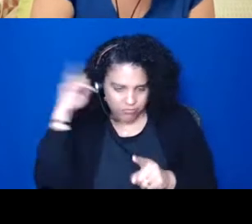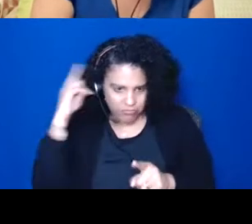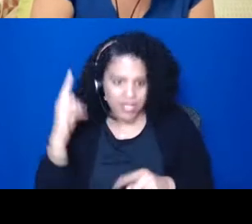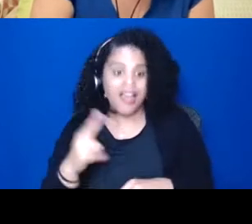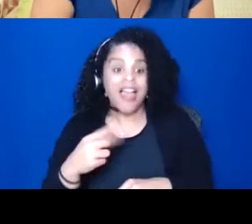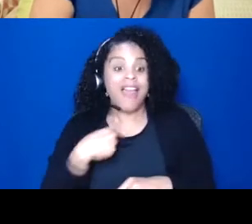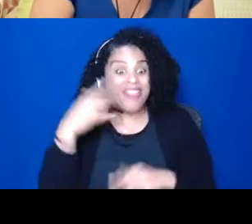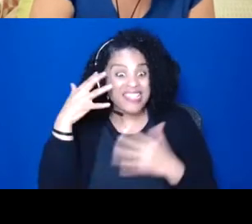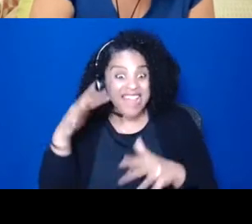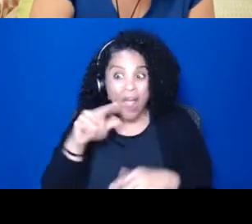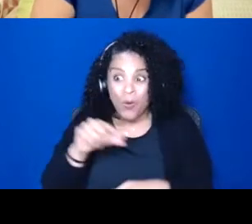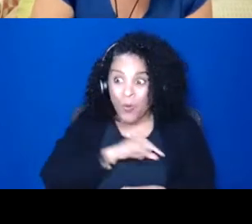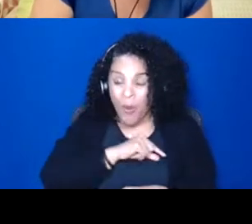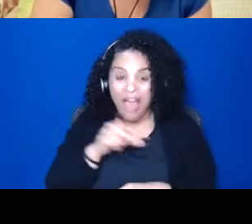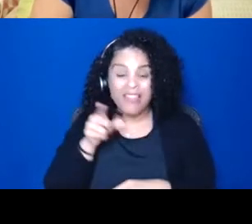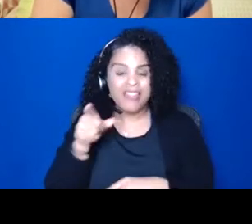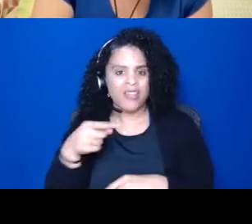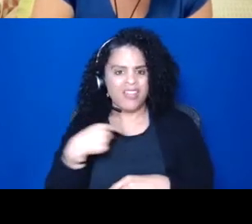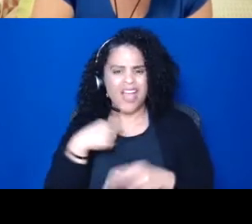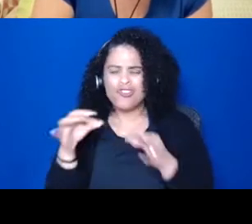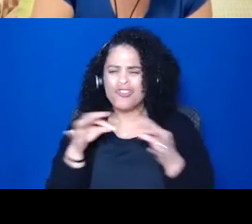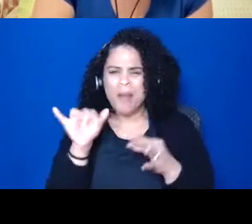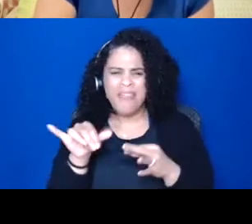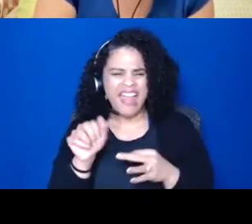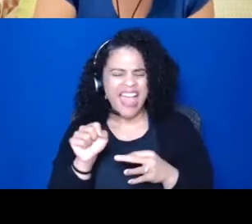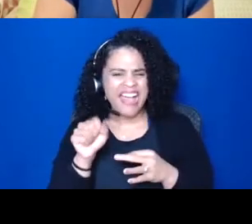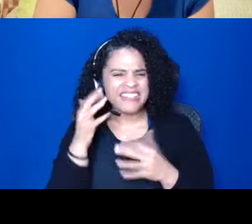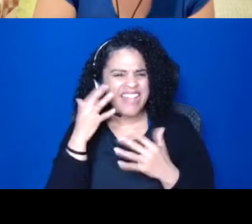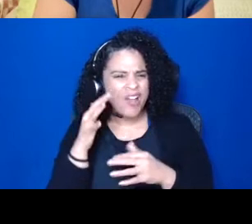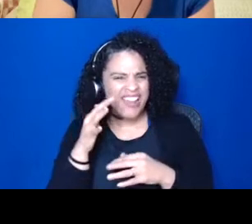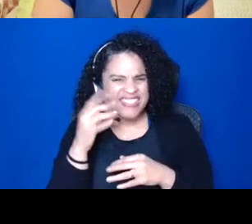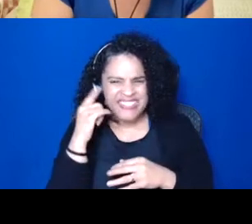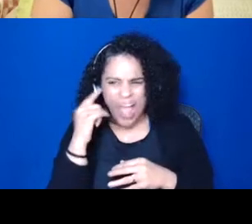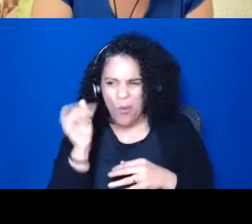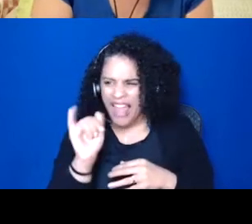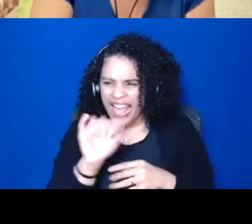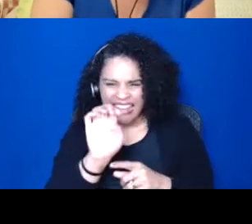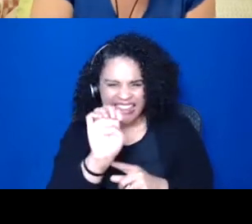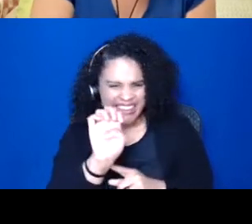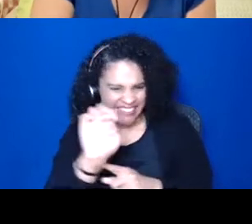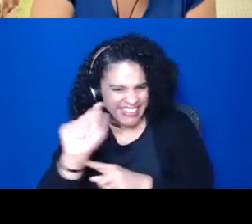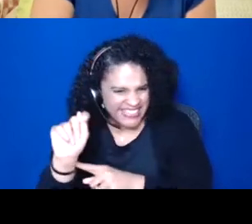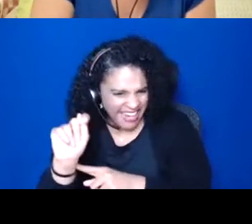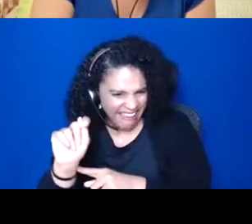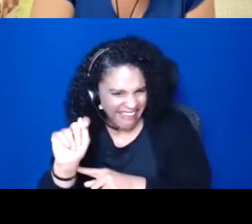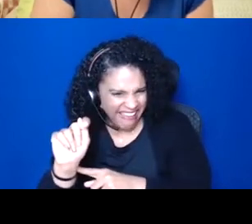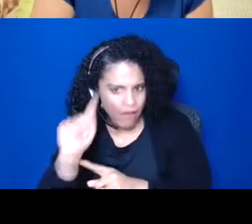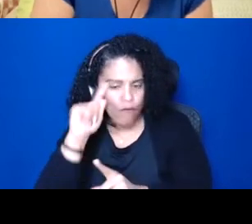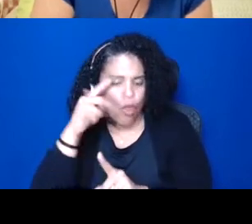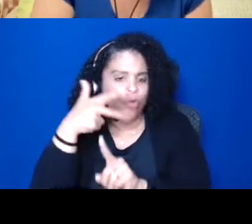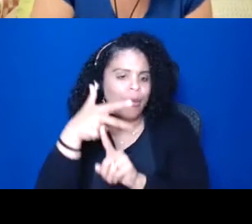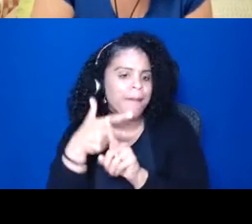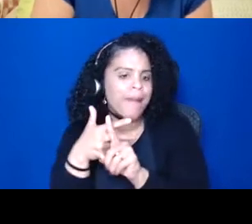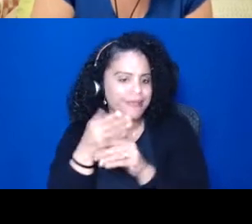me sounded, I would describe it as sounding like ET for about 3 months after